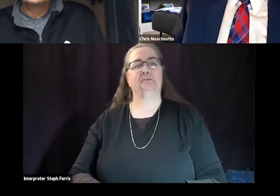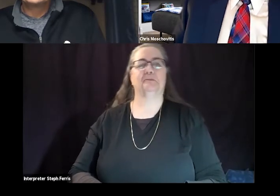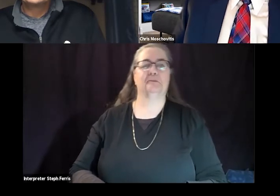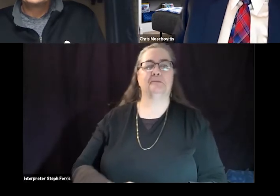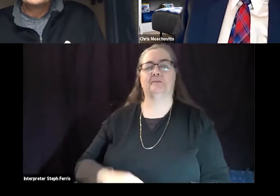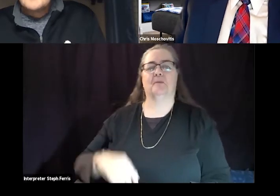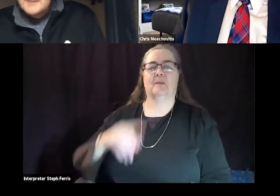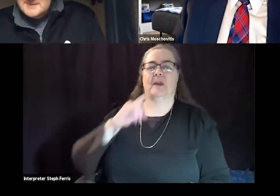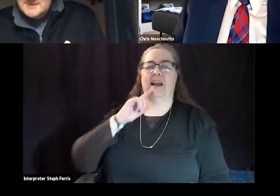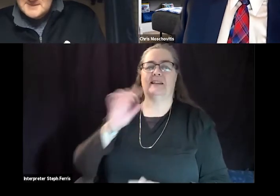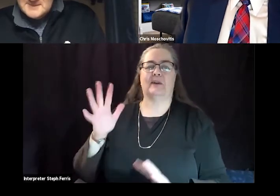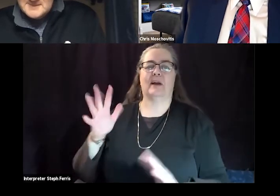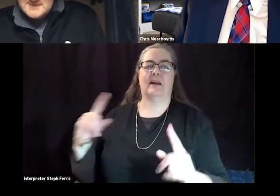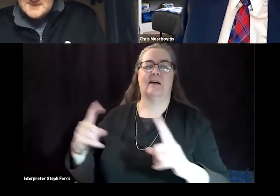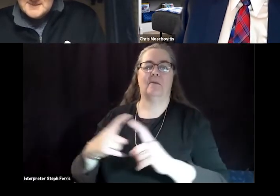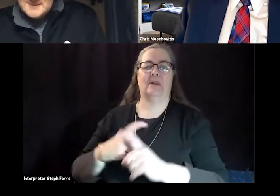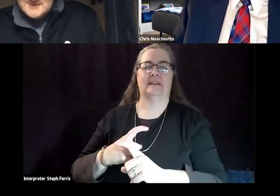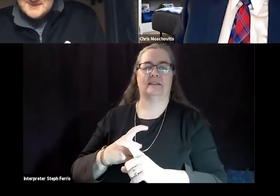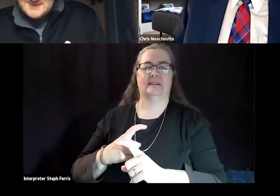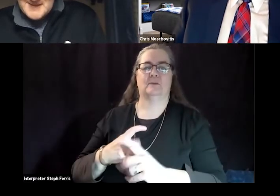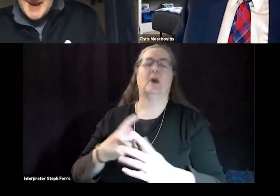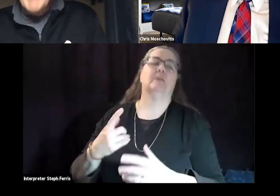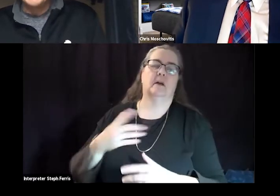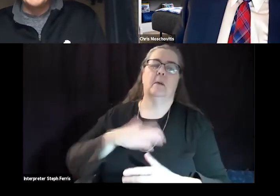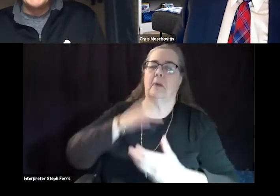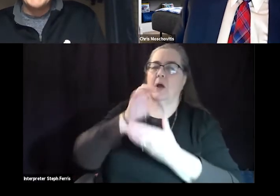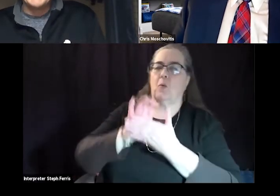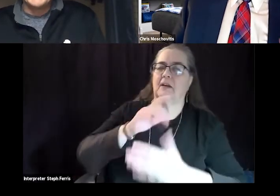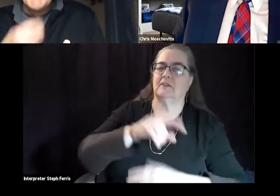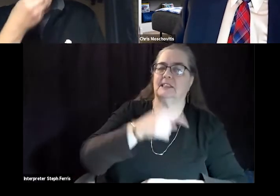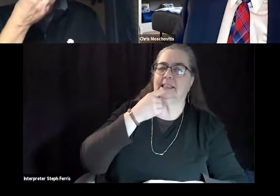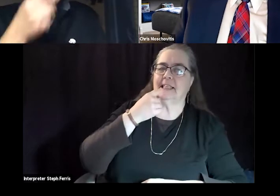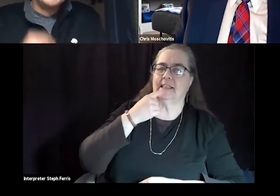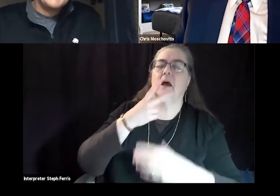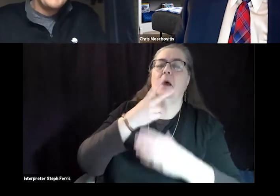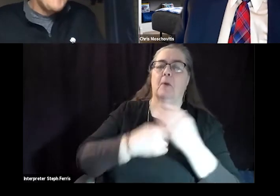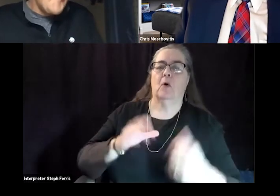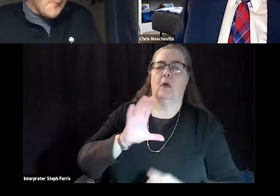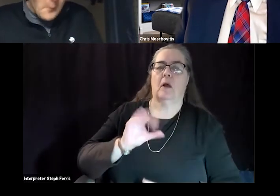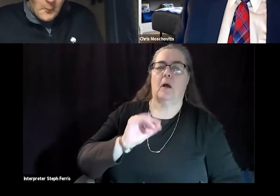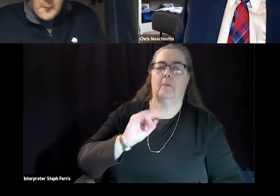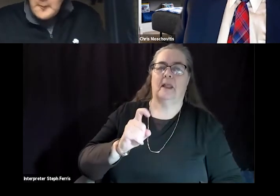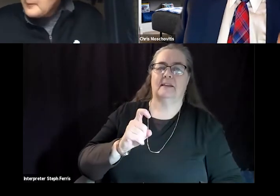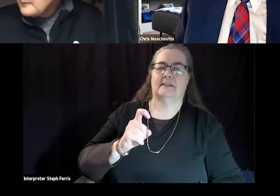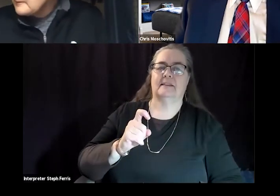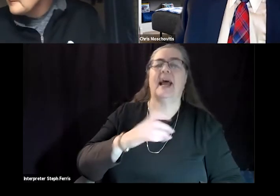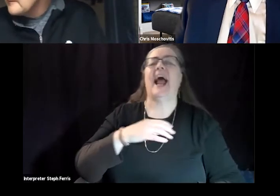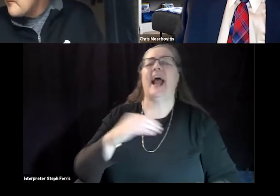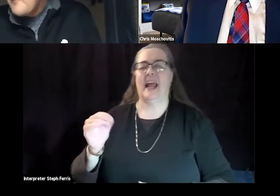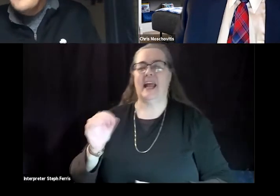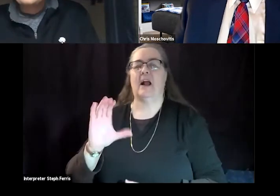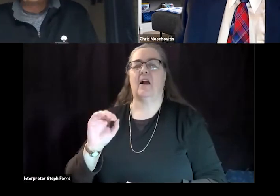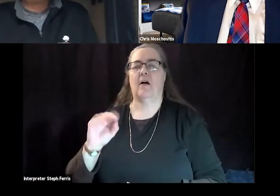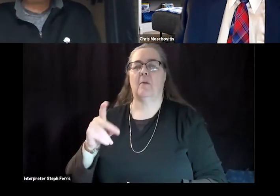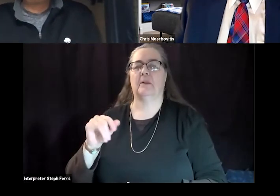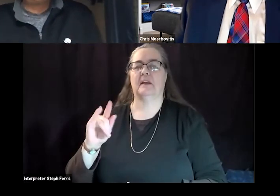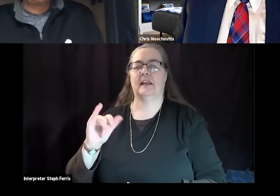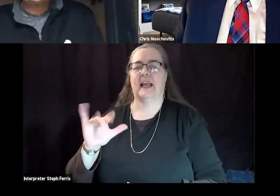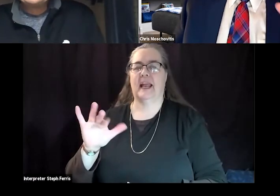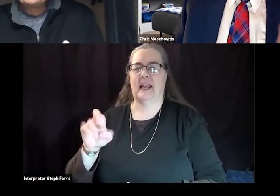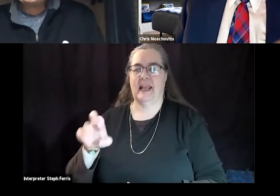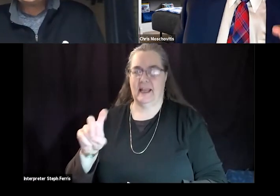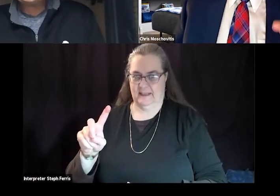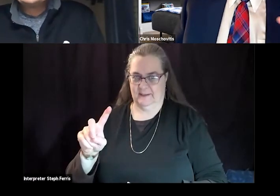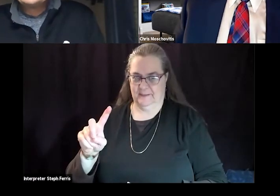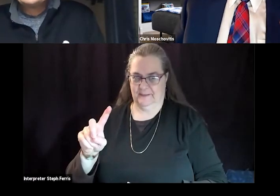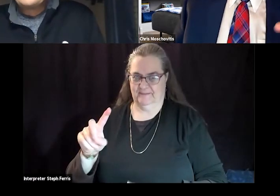Or as my wife said, it's both complex and complicated. If there are students that are entering the field at the undergraduate level,